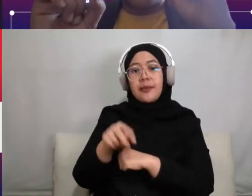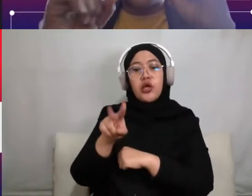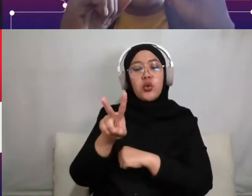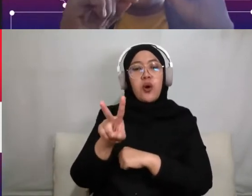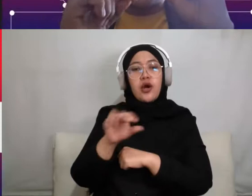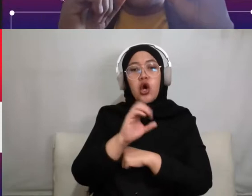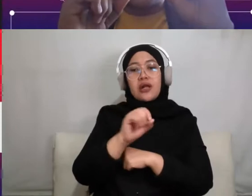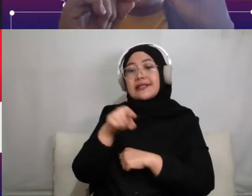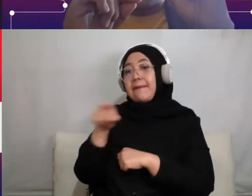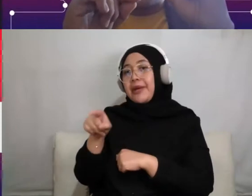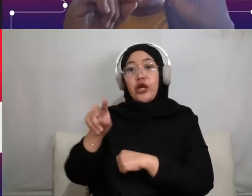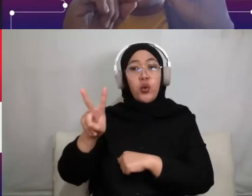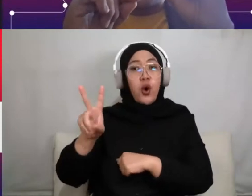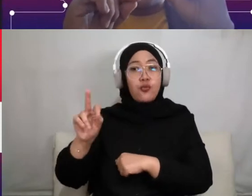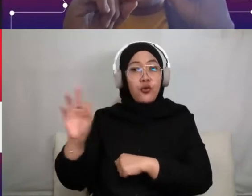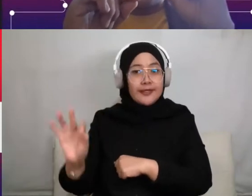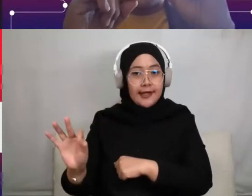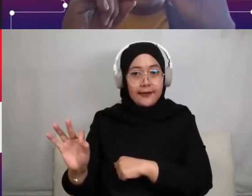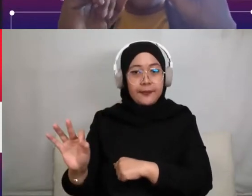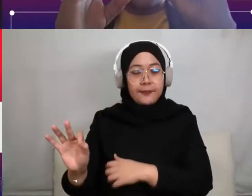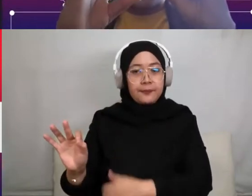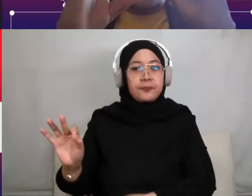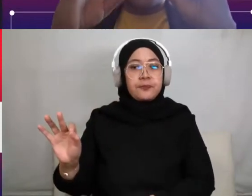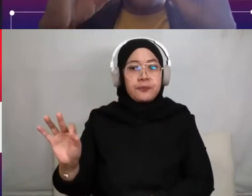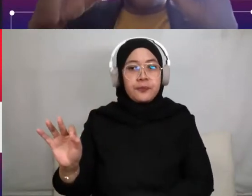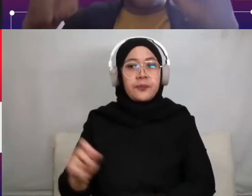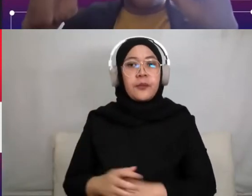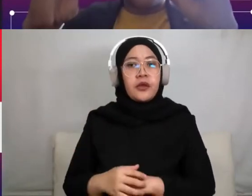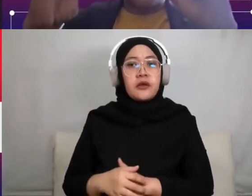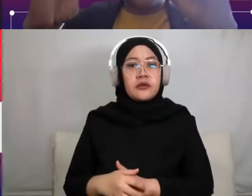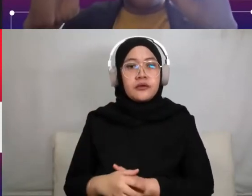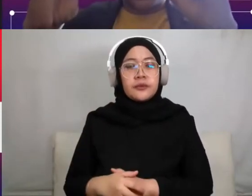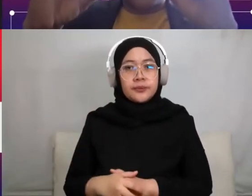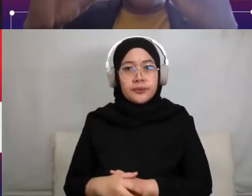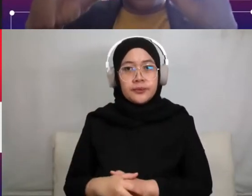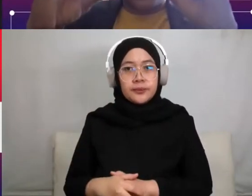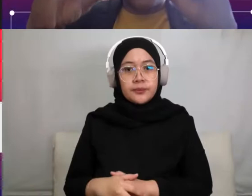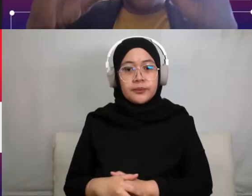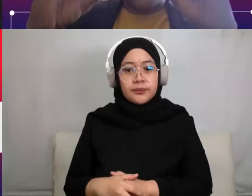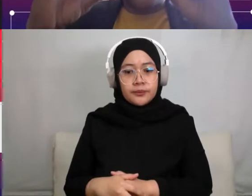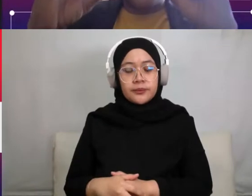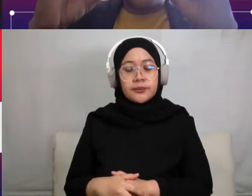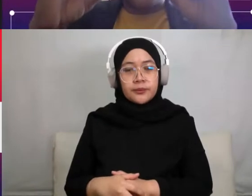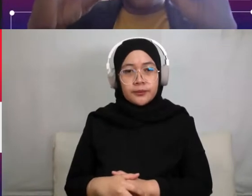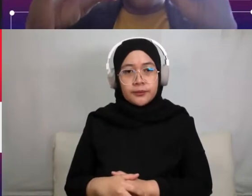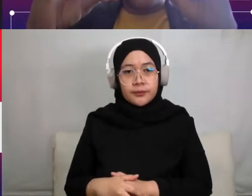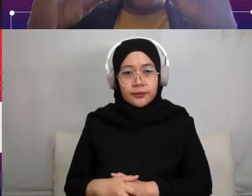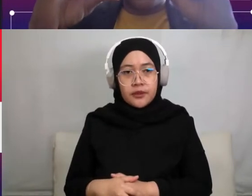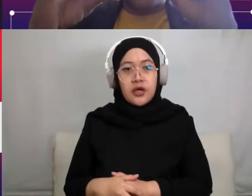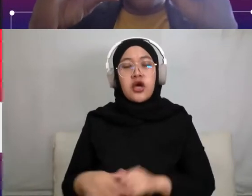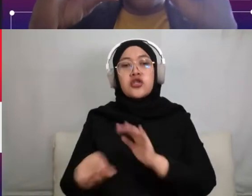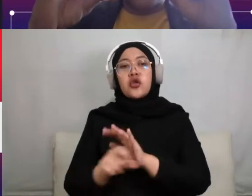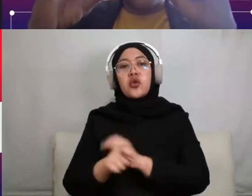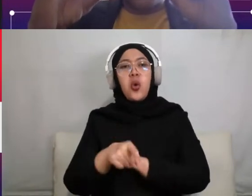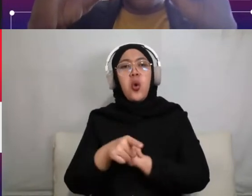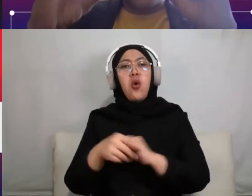battery capacity is very sensitive here in this case. Now, let me go to the other battery, which is a 200 kilometer